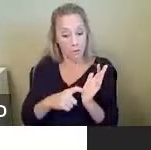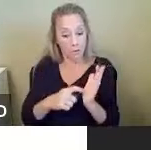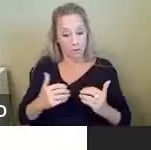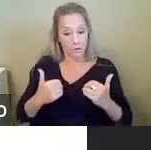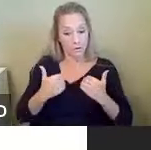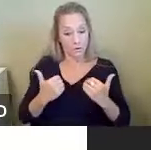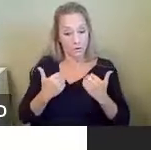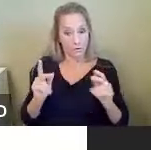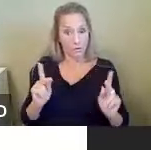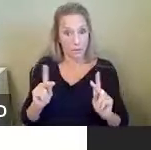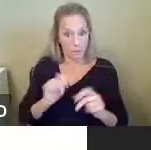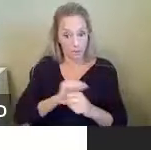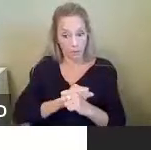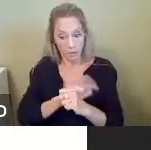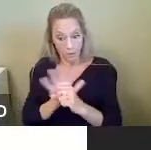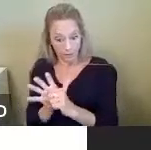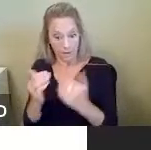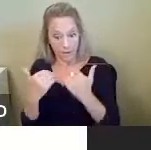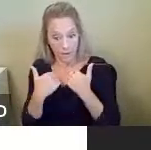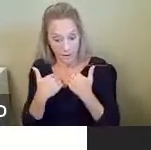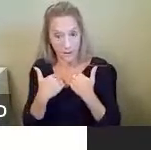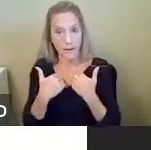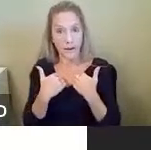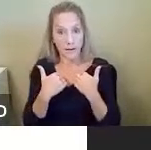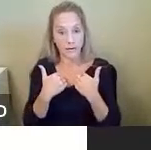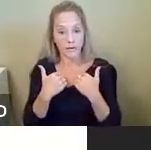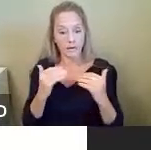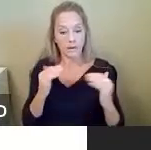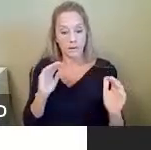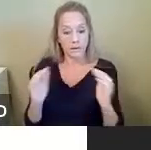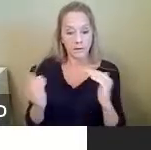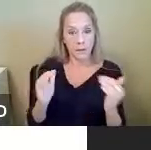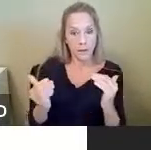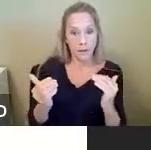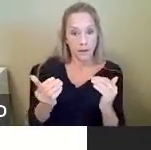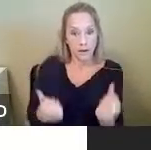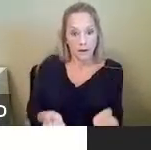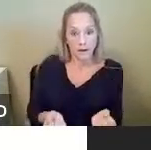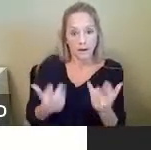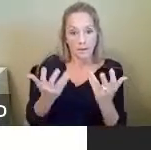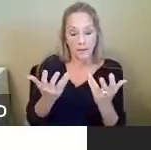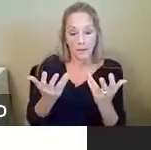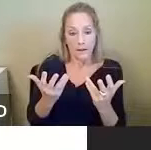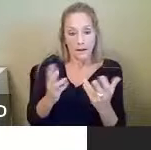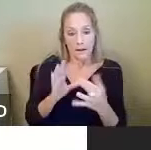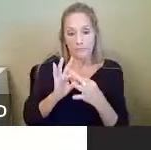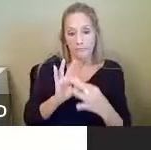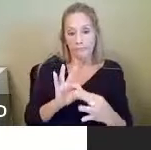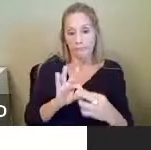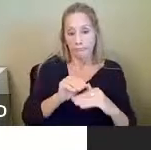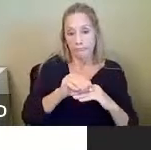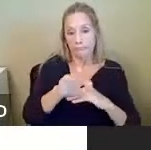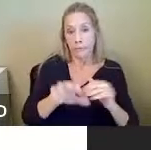people infected, then the actual number of people it impacts could be real. And then, of course, it's whatever is the impact